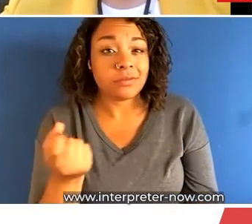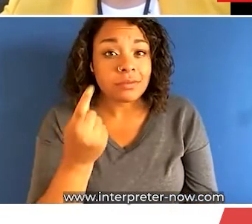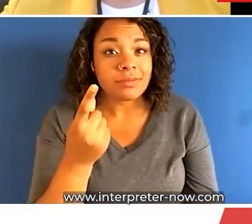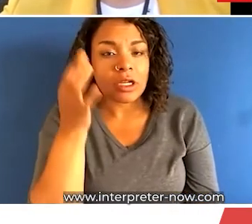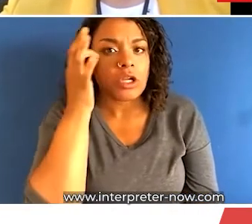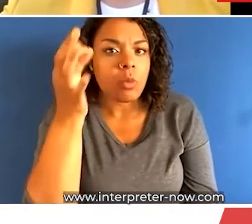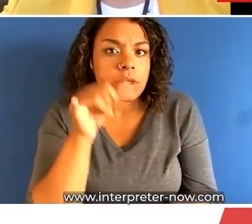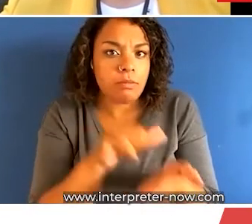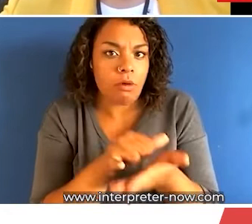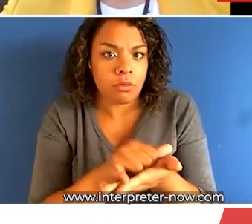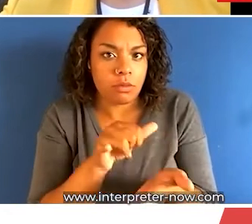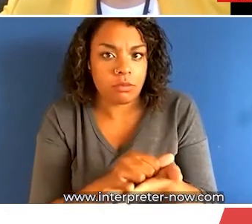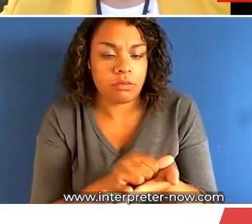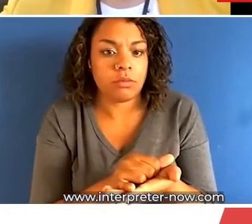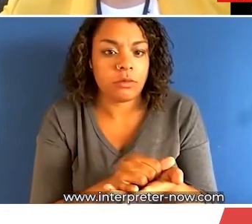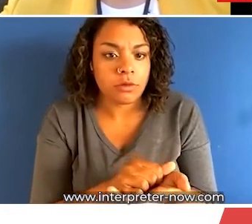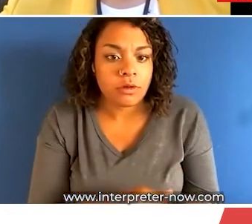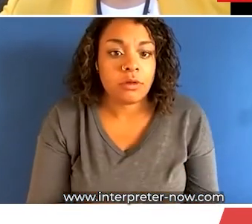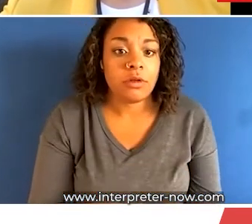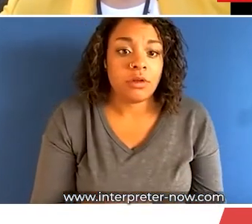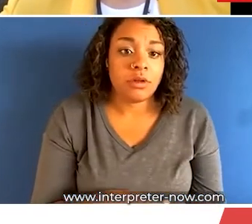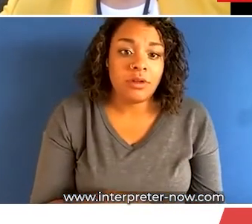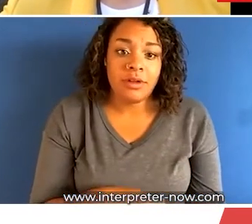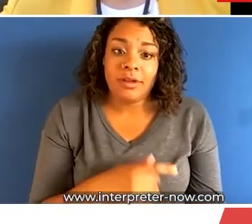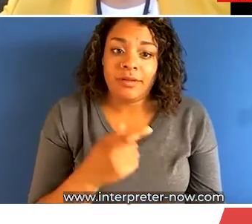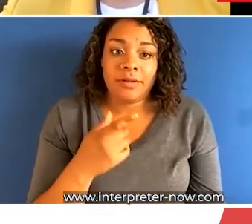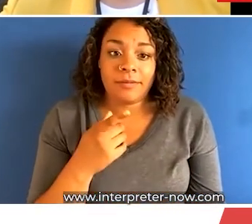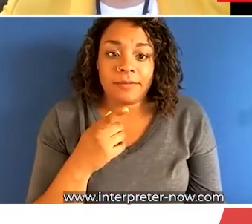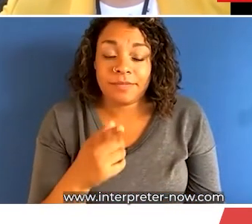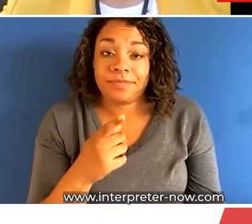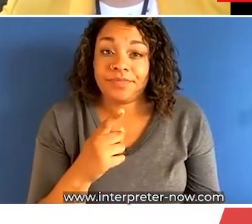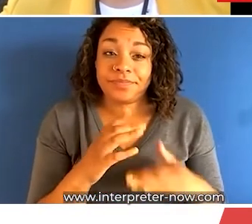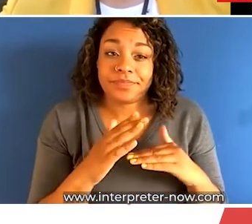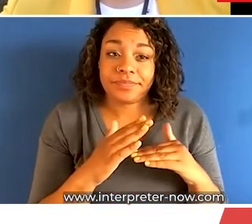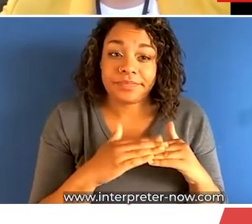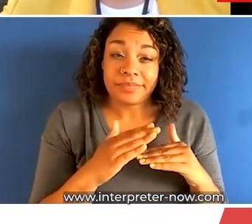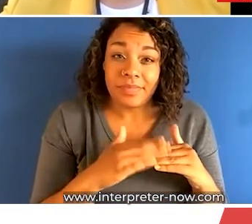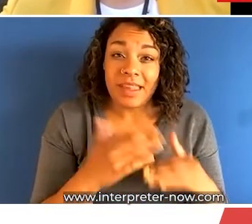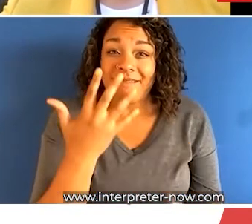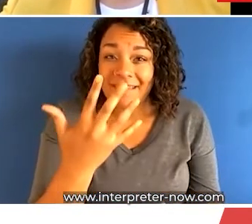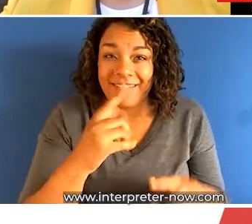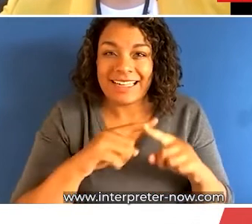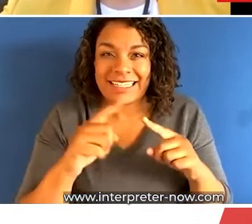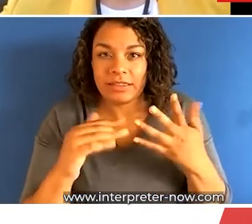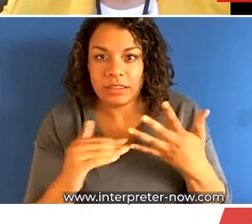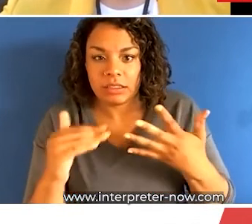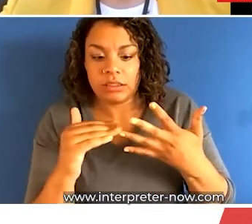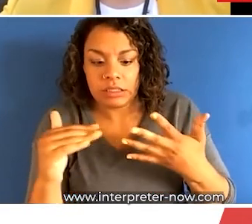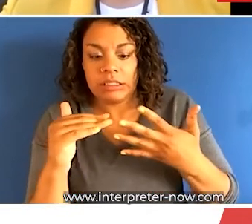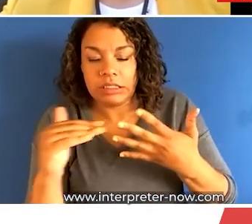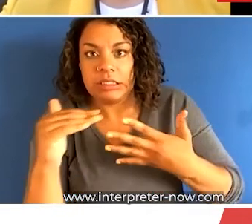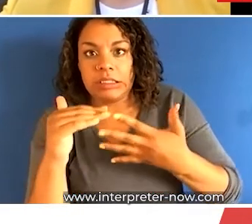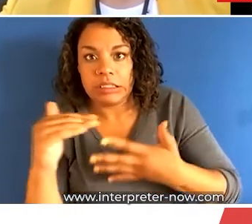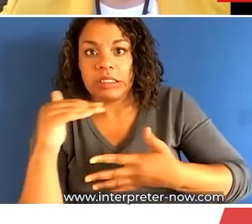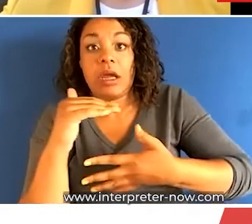I mean, if you don't have to go at least 5 different layers to get to the person that